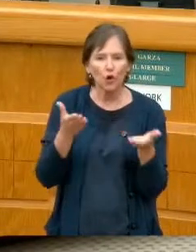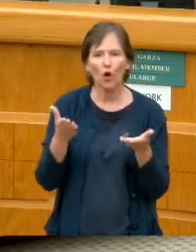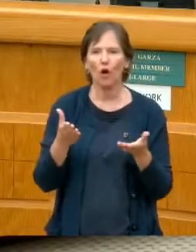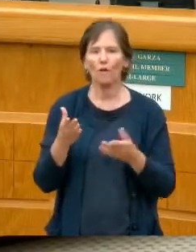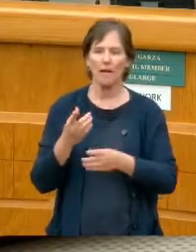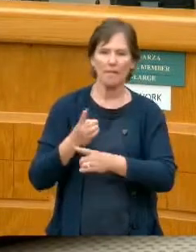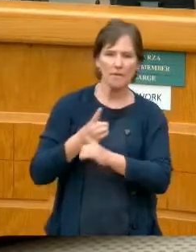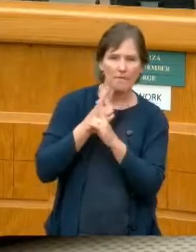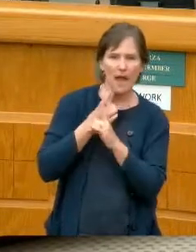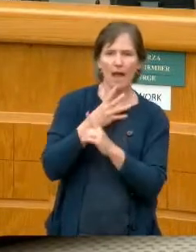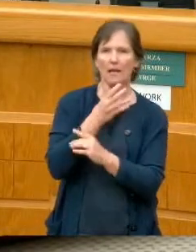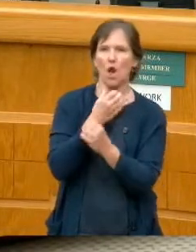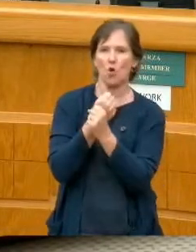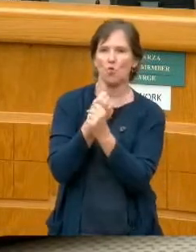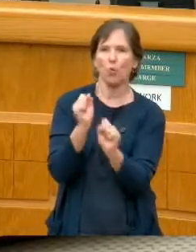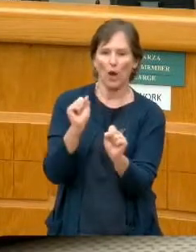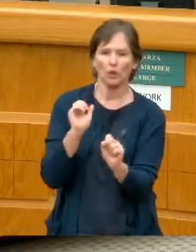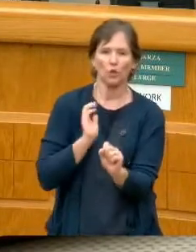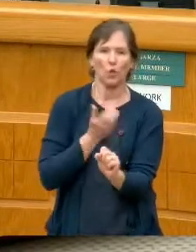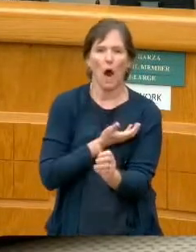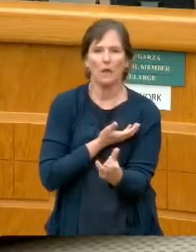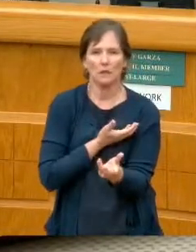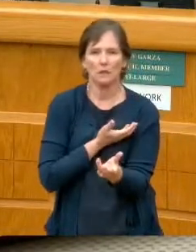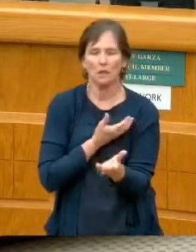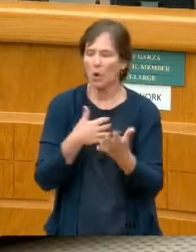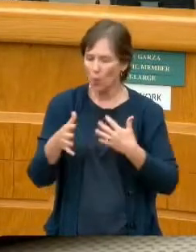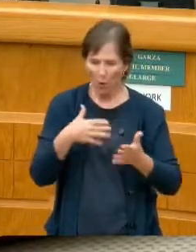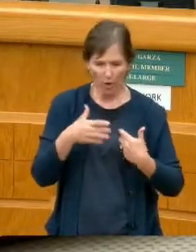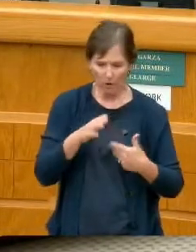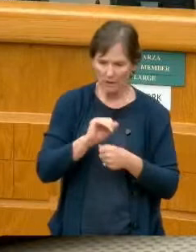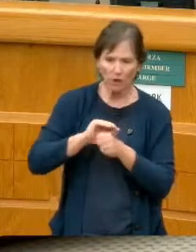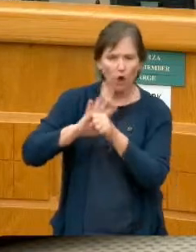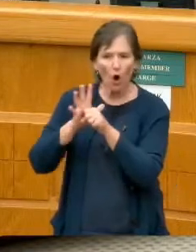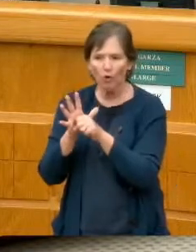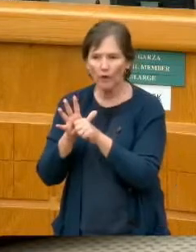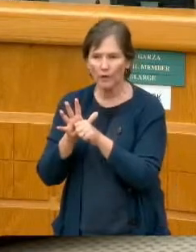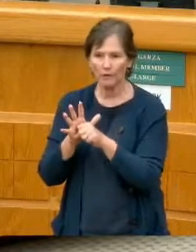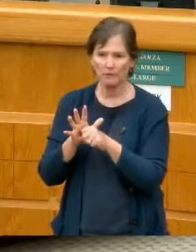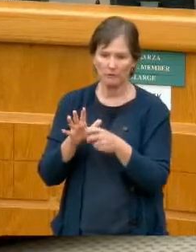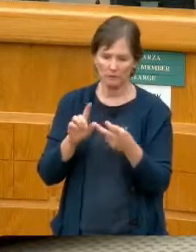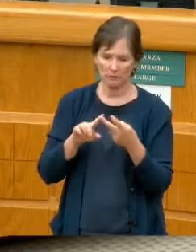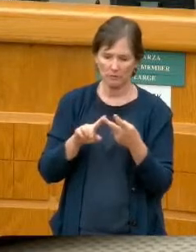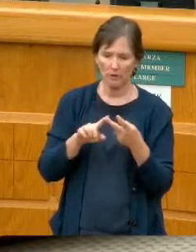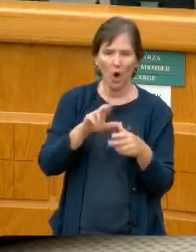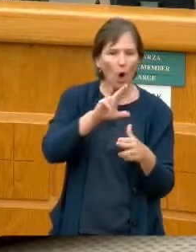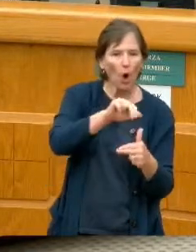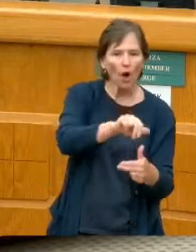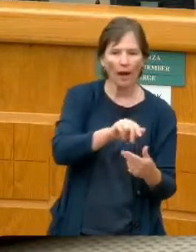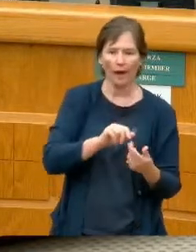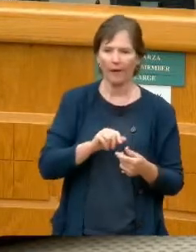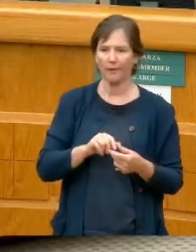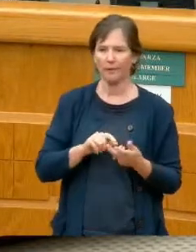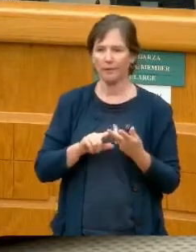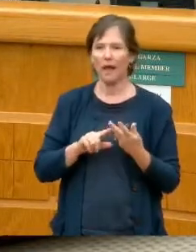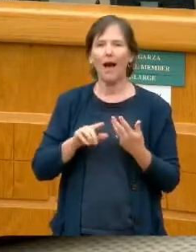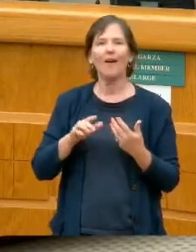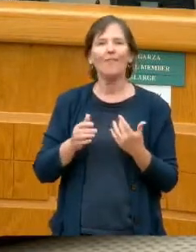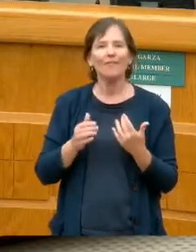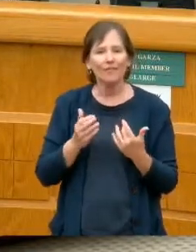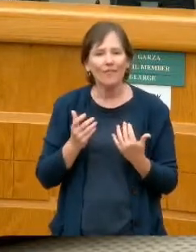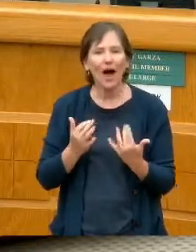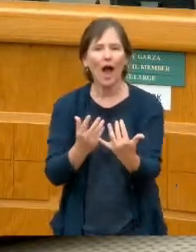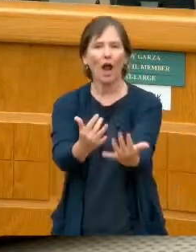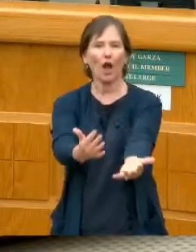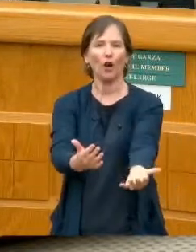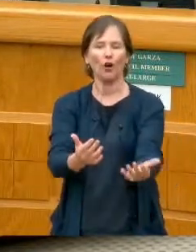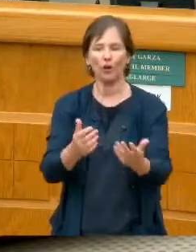is COVID-19 or a hurricane or a fire or a 911 call, I just want to say how lucky we are to have them